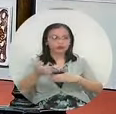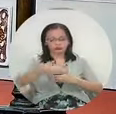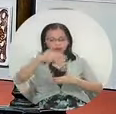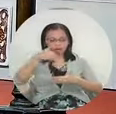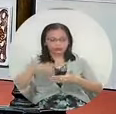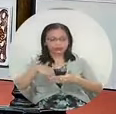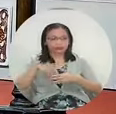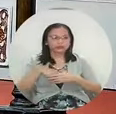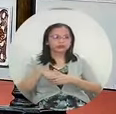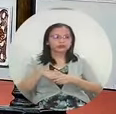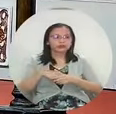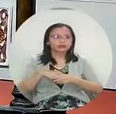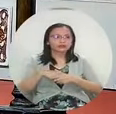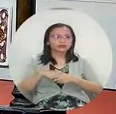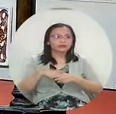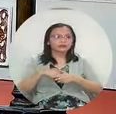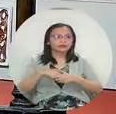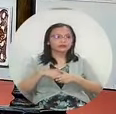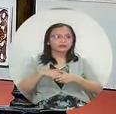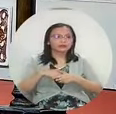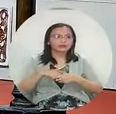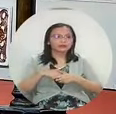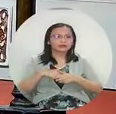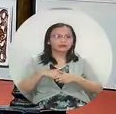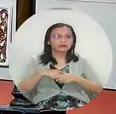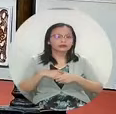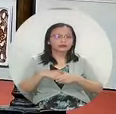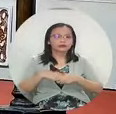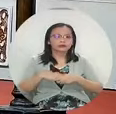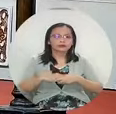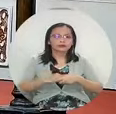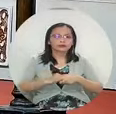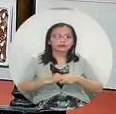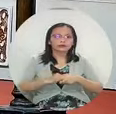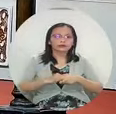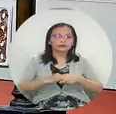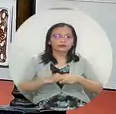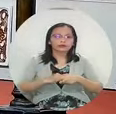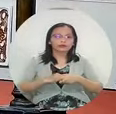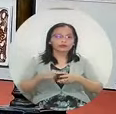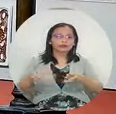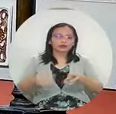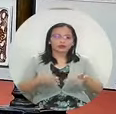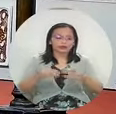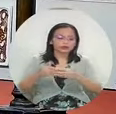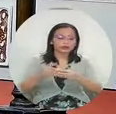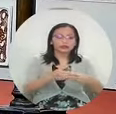words, ikumpara ka. Even your way of eating, ikumpara ka.